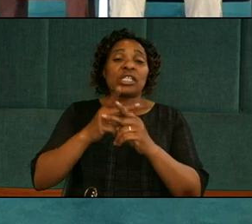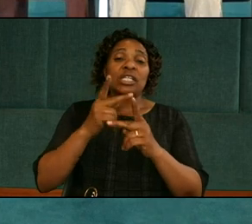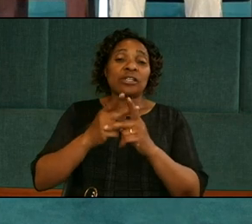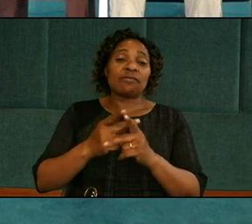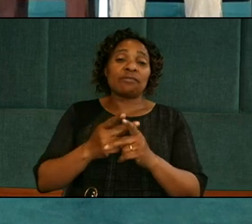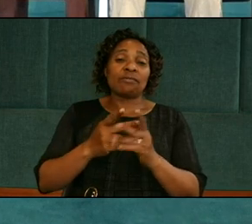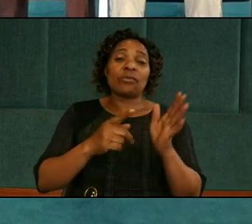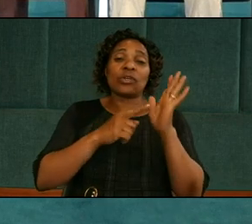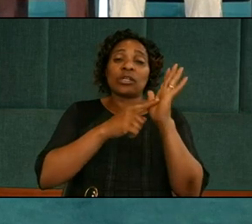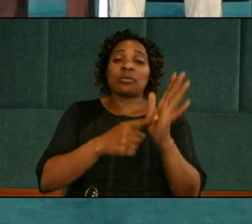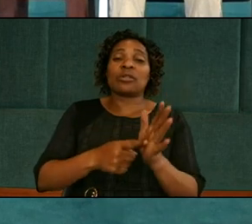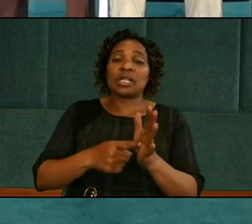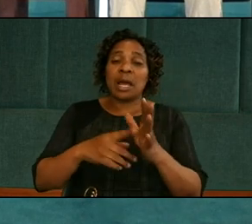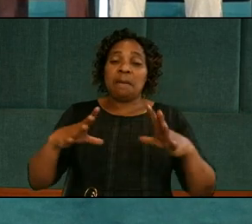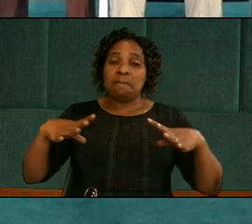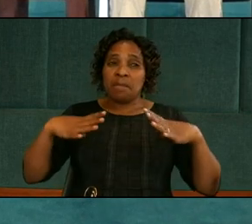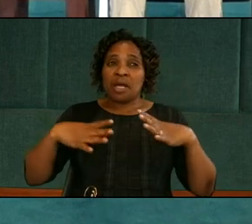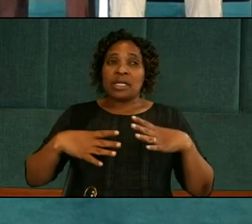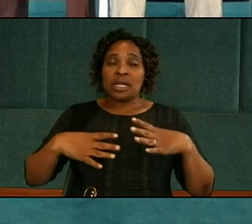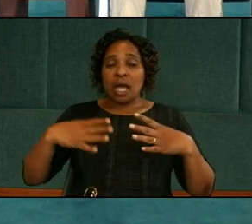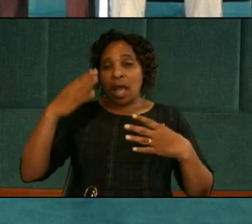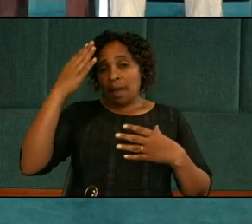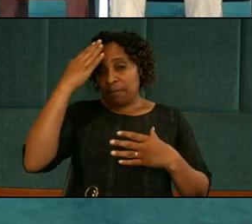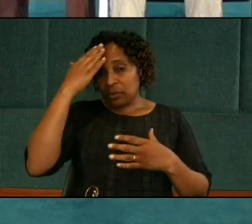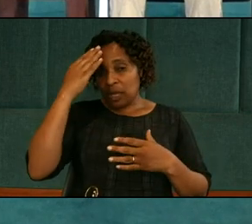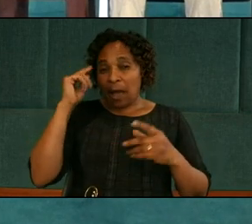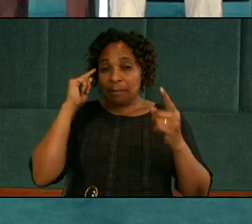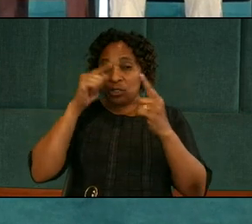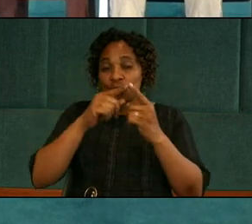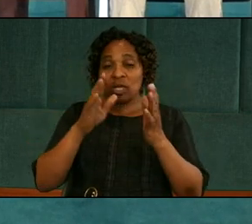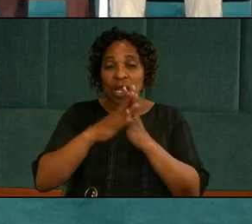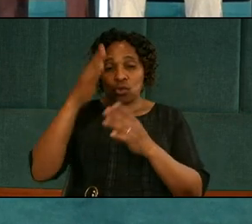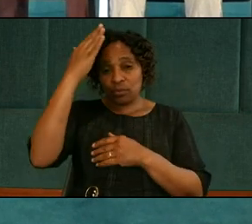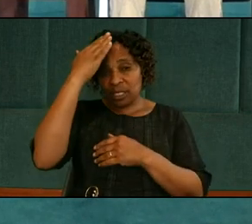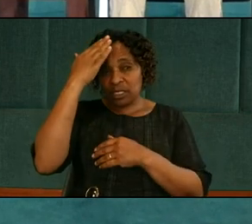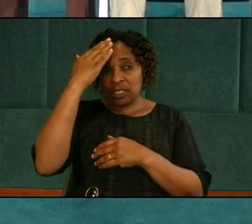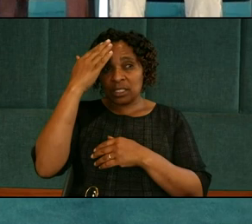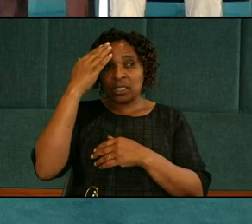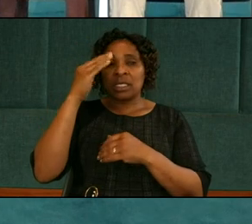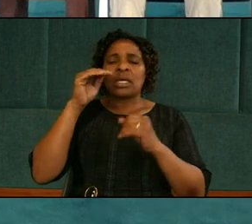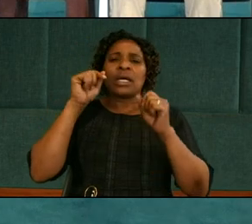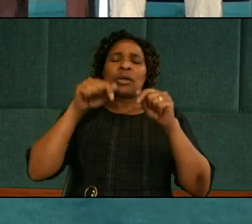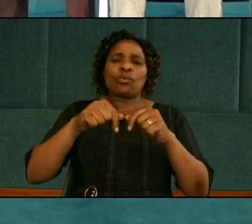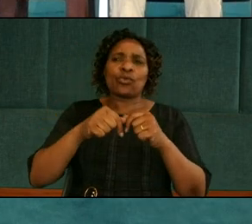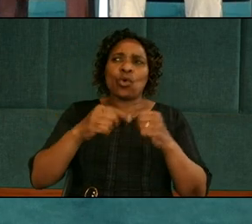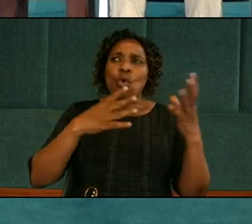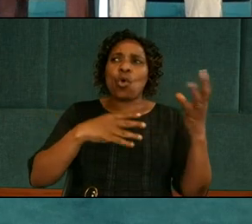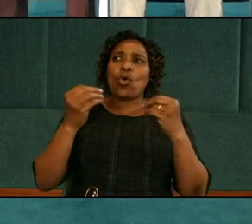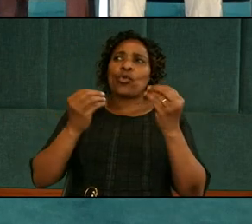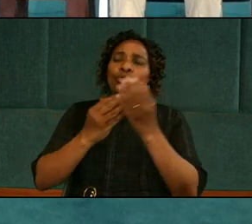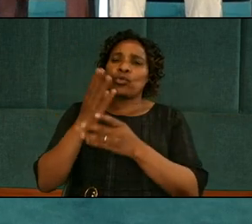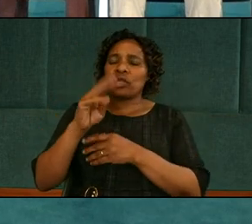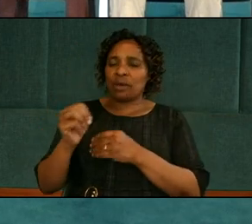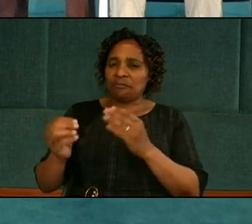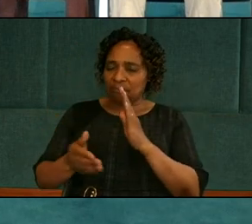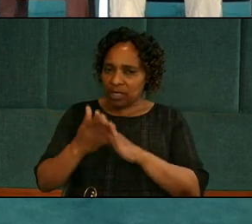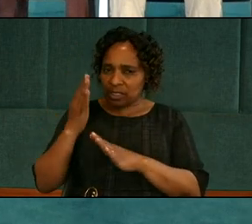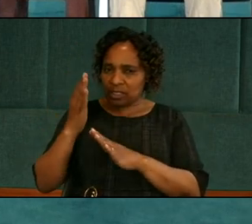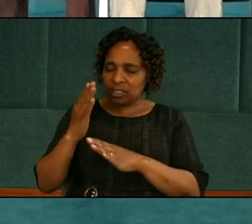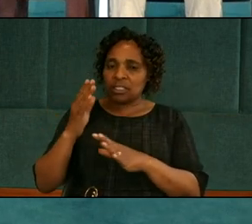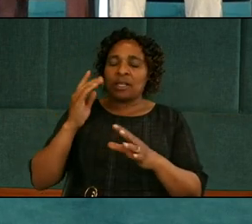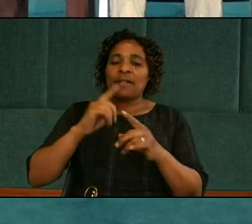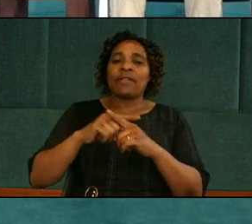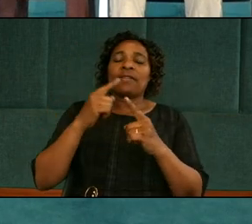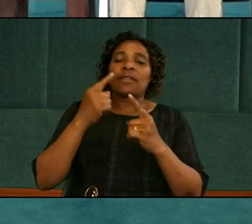topic pride, ambition, and humility. So just to go through them quickly.